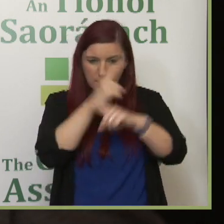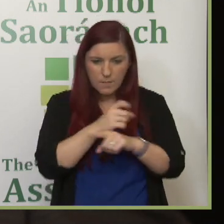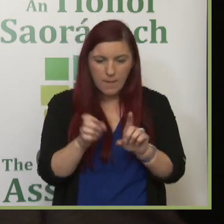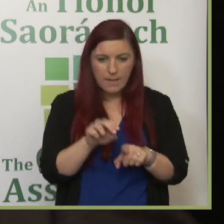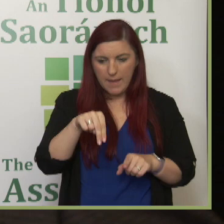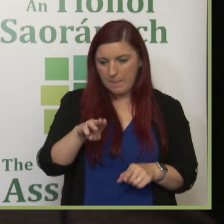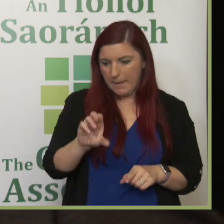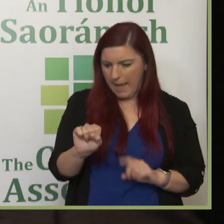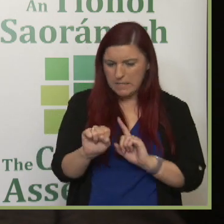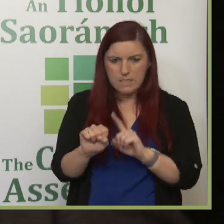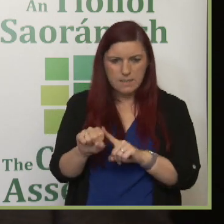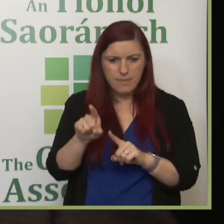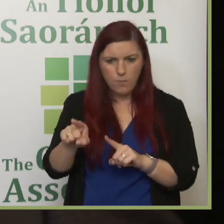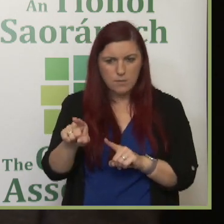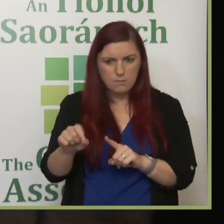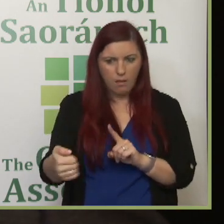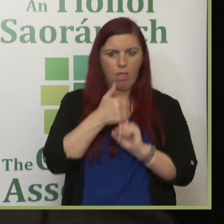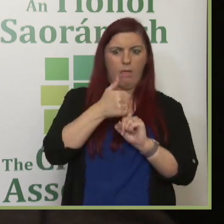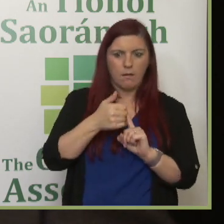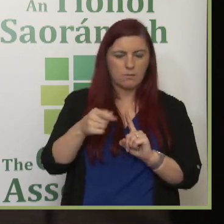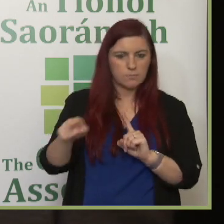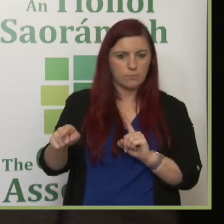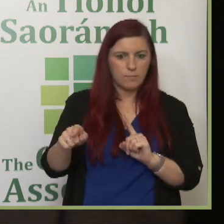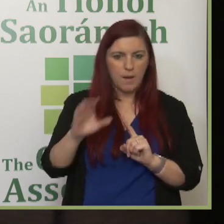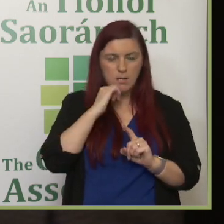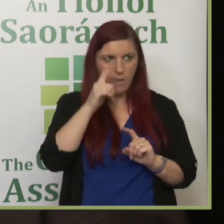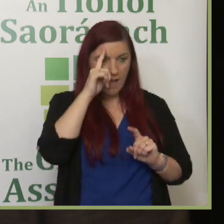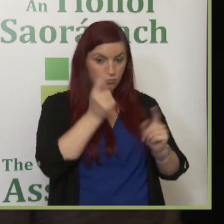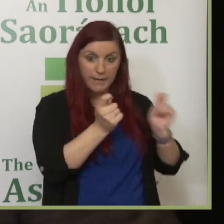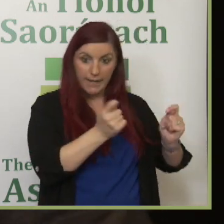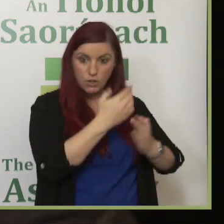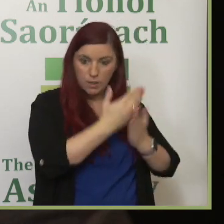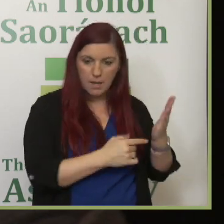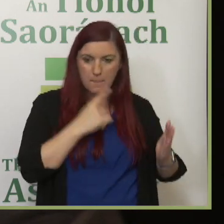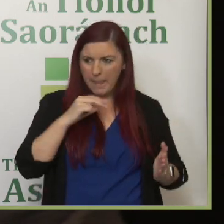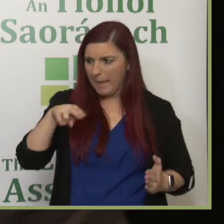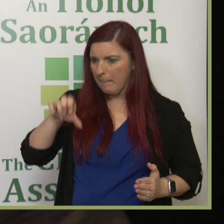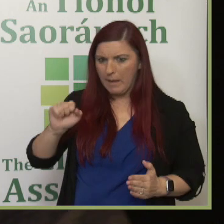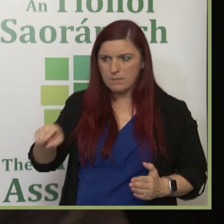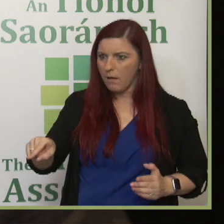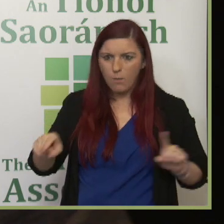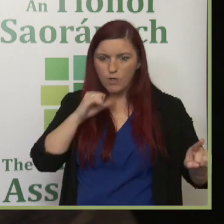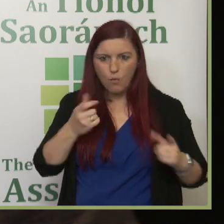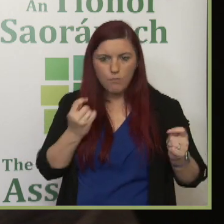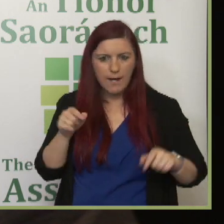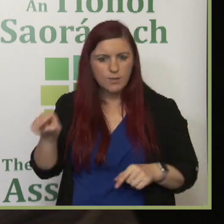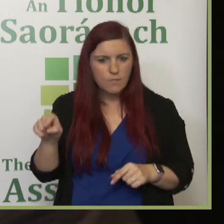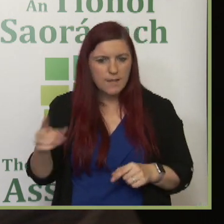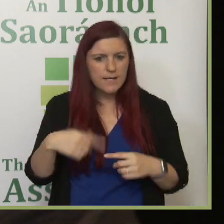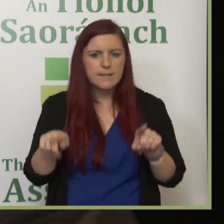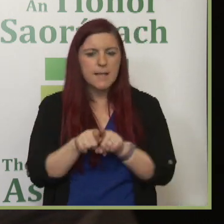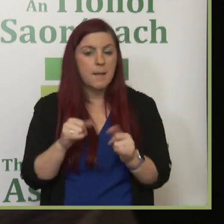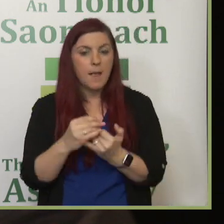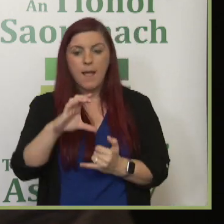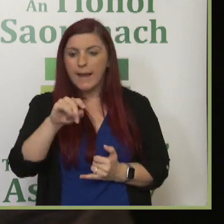coming in, really blindsided us in terms of the regulatory approaches we take, but also now we see with cannabis, we see a lot of products derived from the cannabis